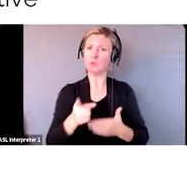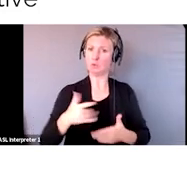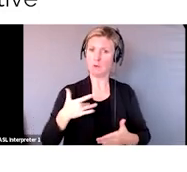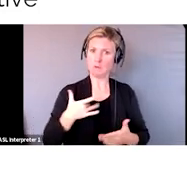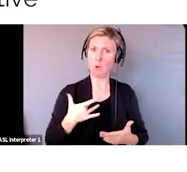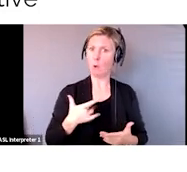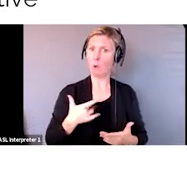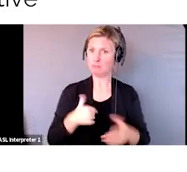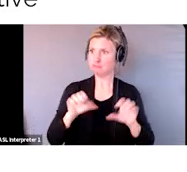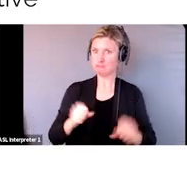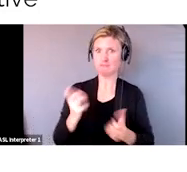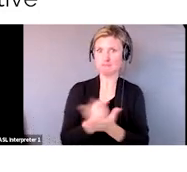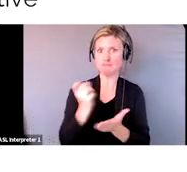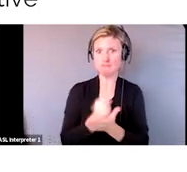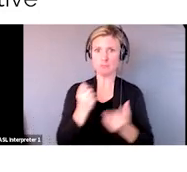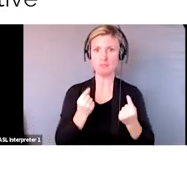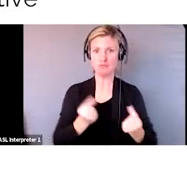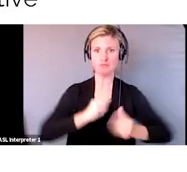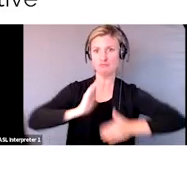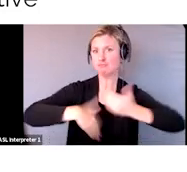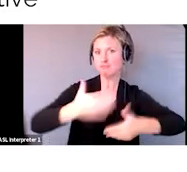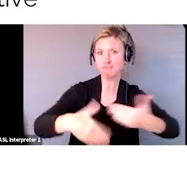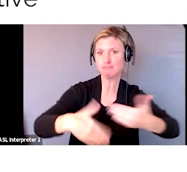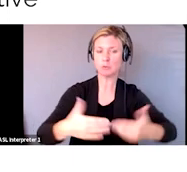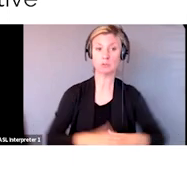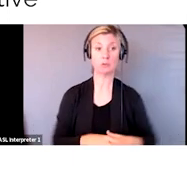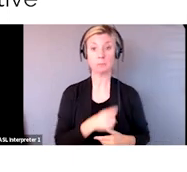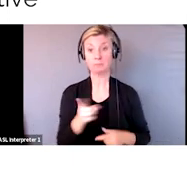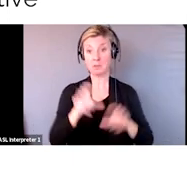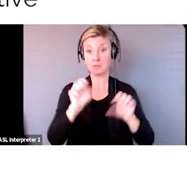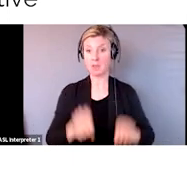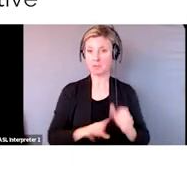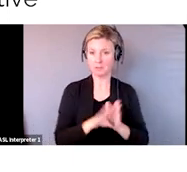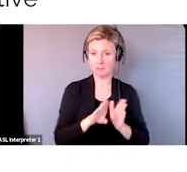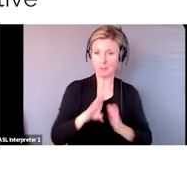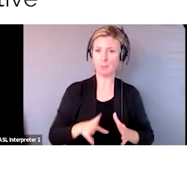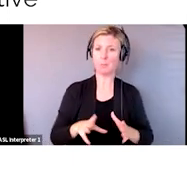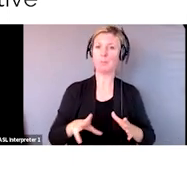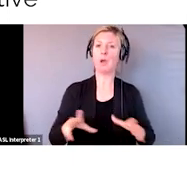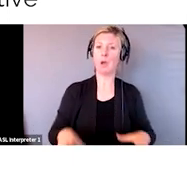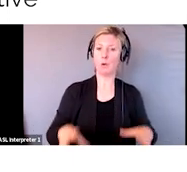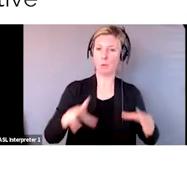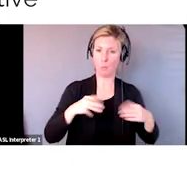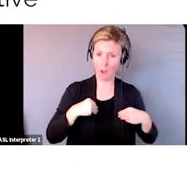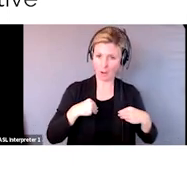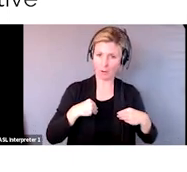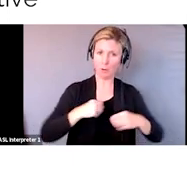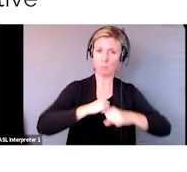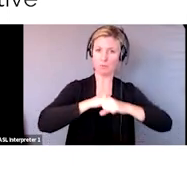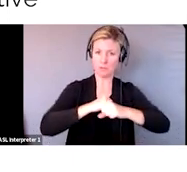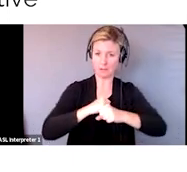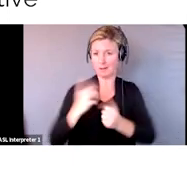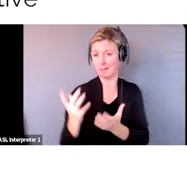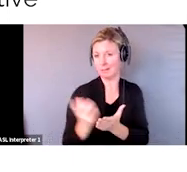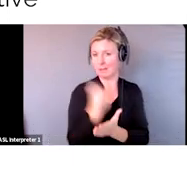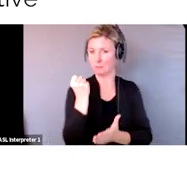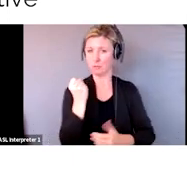a plan on how you can develop, acquire, protect, and manage, as well as leverage your IP assets.